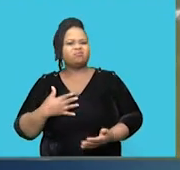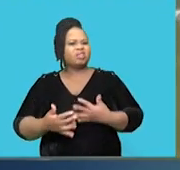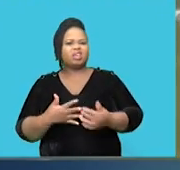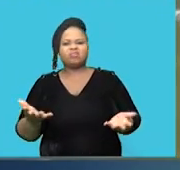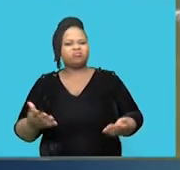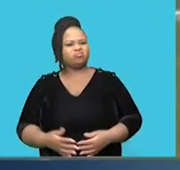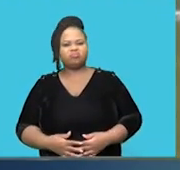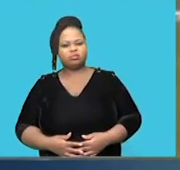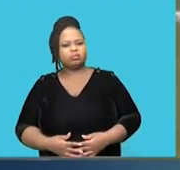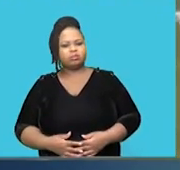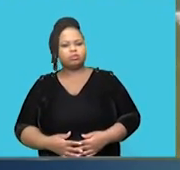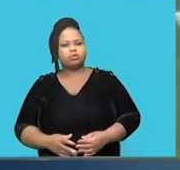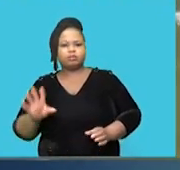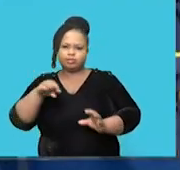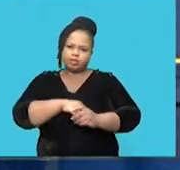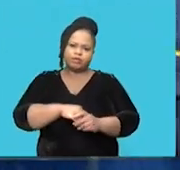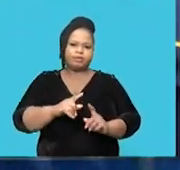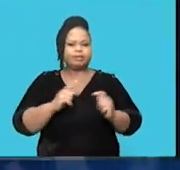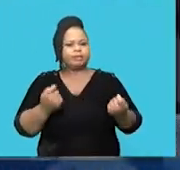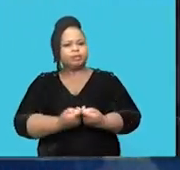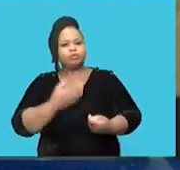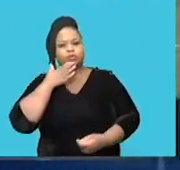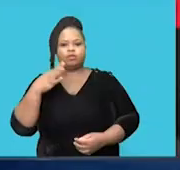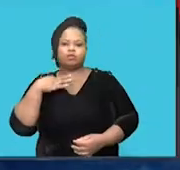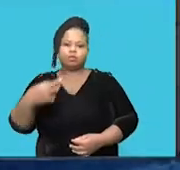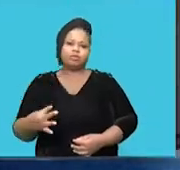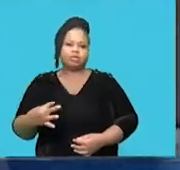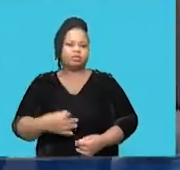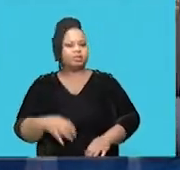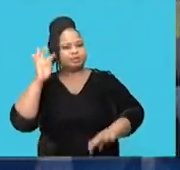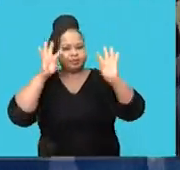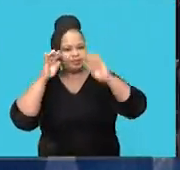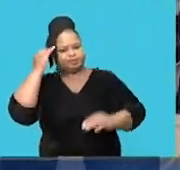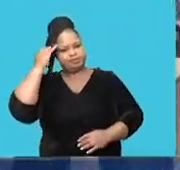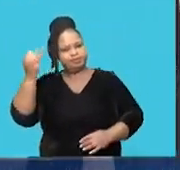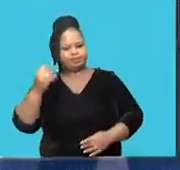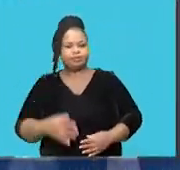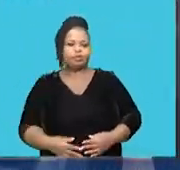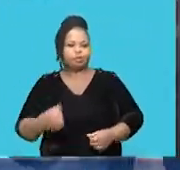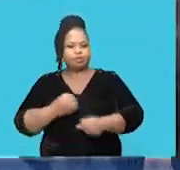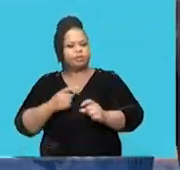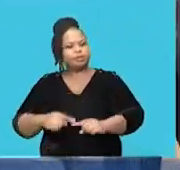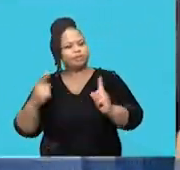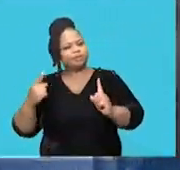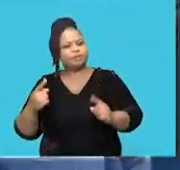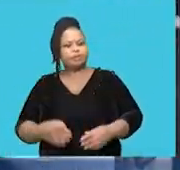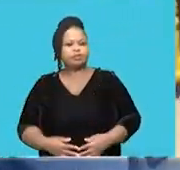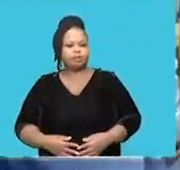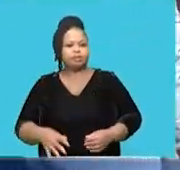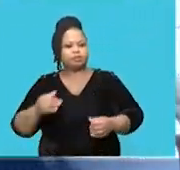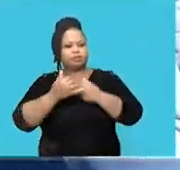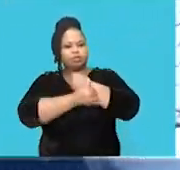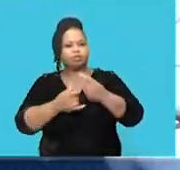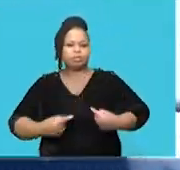even be part of the team that volunteers in these initiatives in order to make a difference within our country